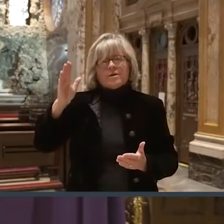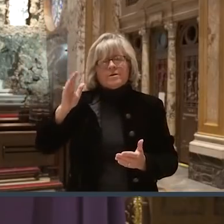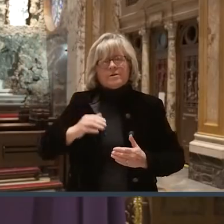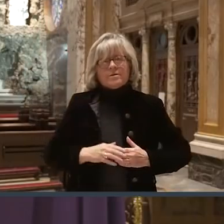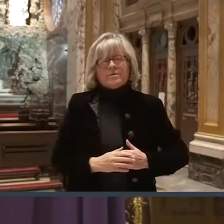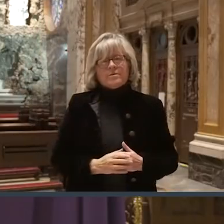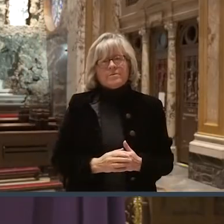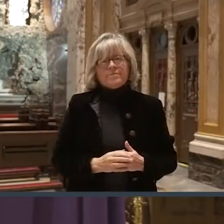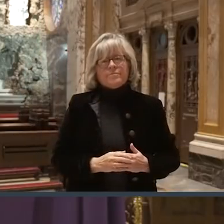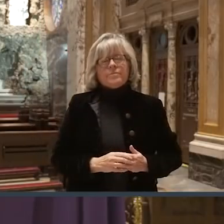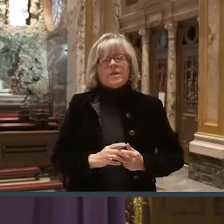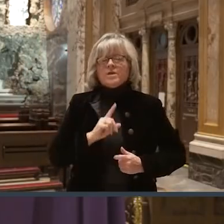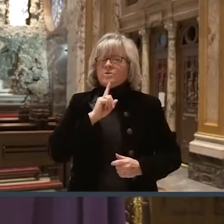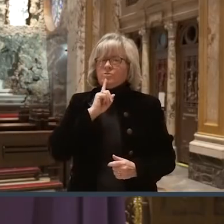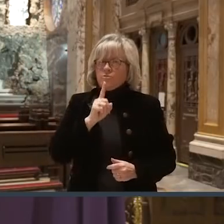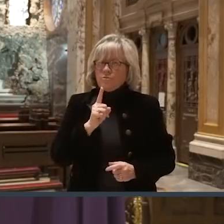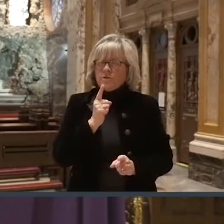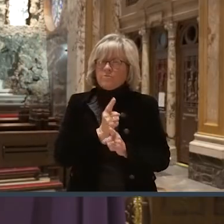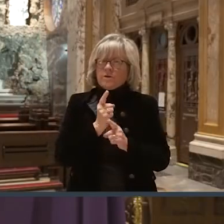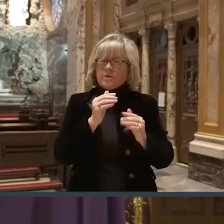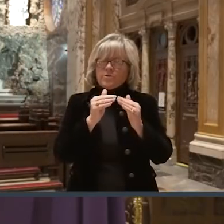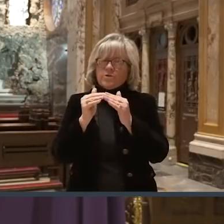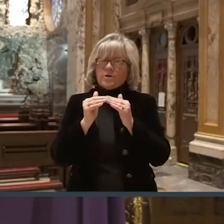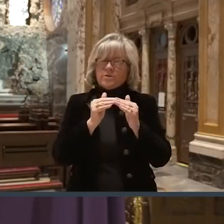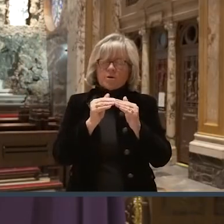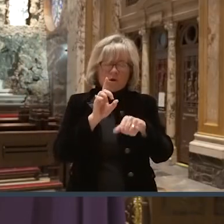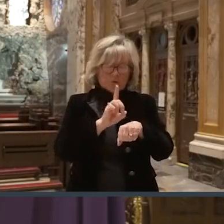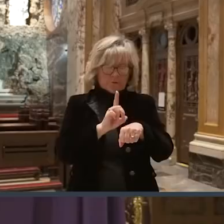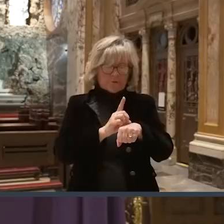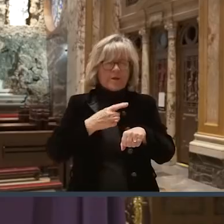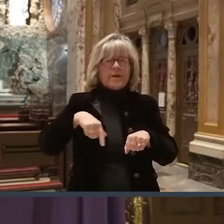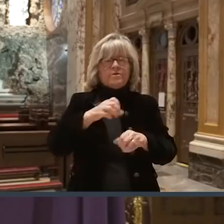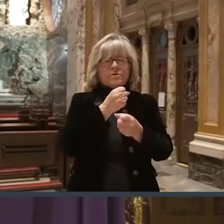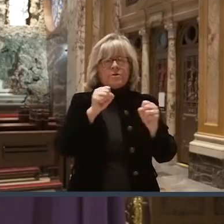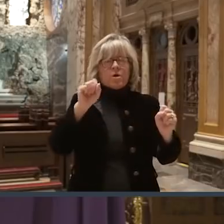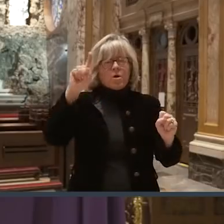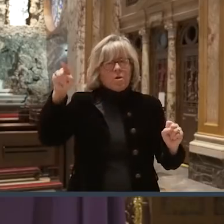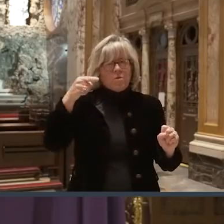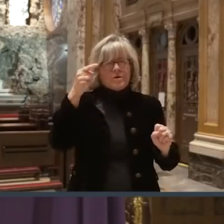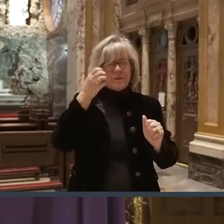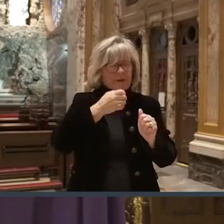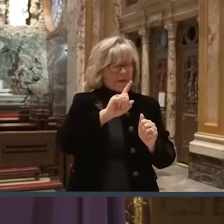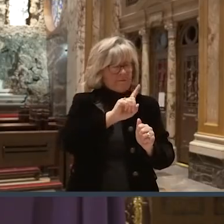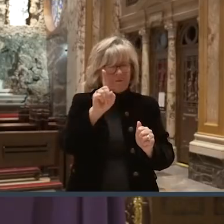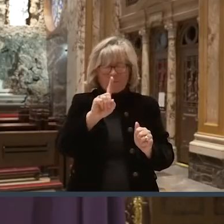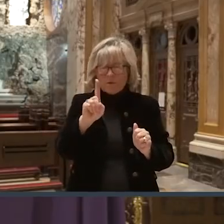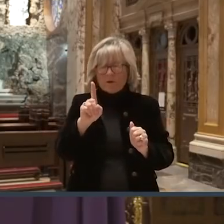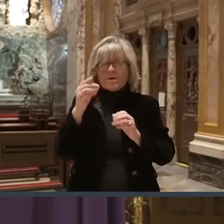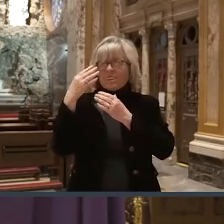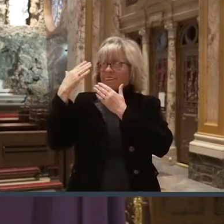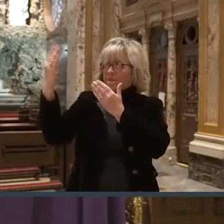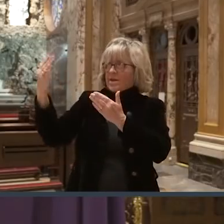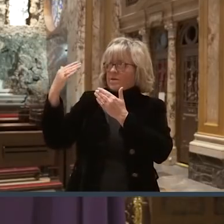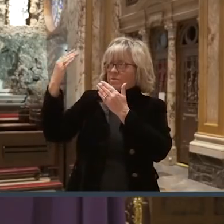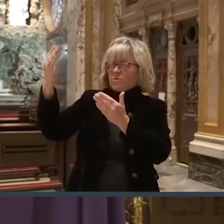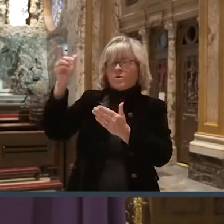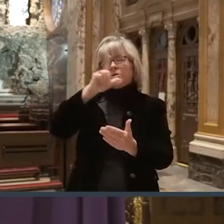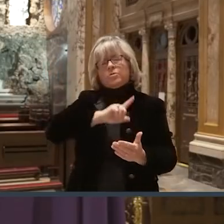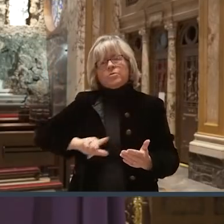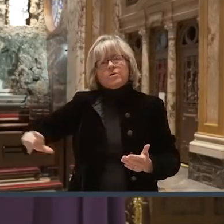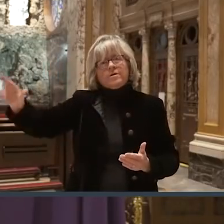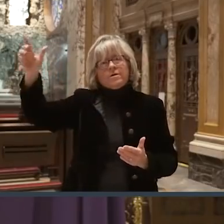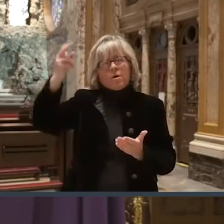and just. It is truly right and just, our duty and our salvation, always and everywhere to give you thanks, Lord, Holy